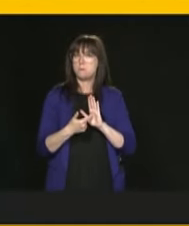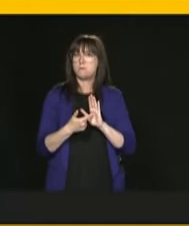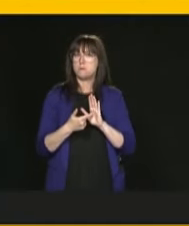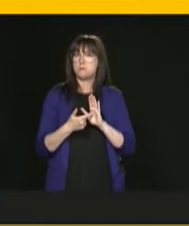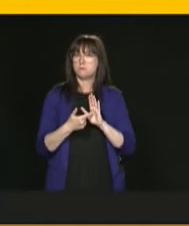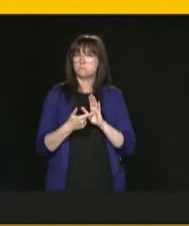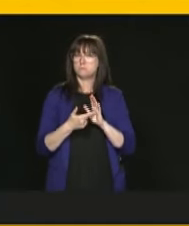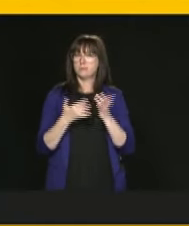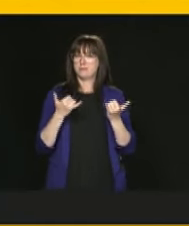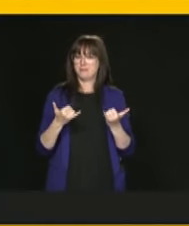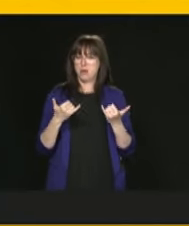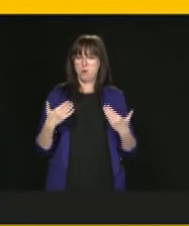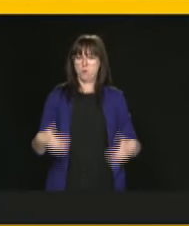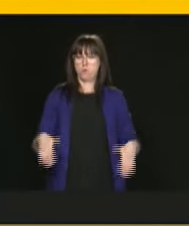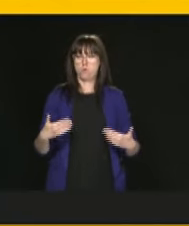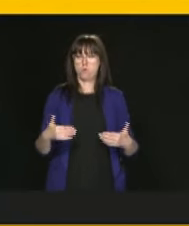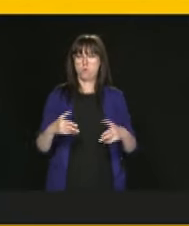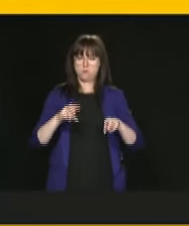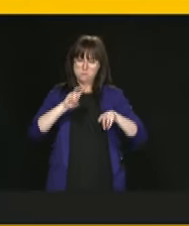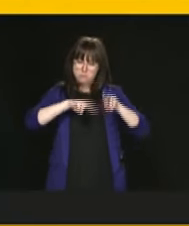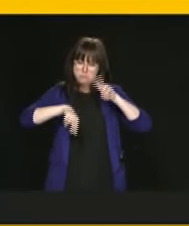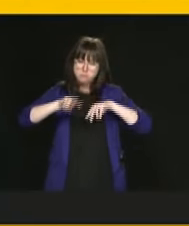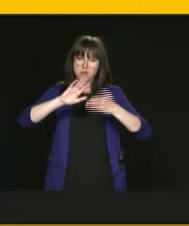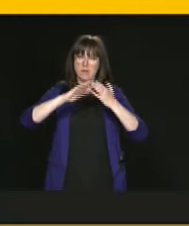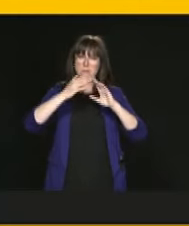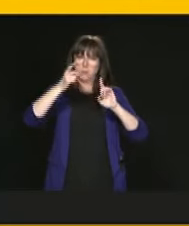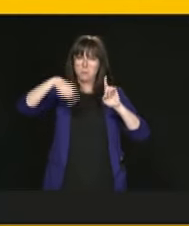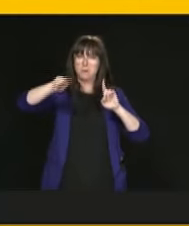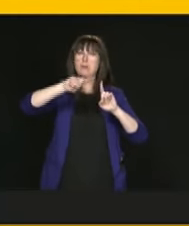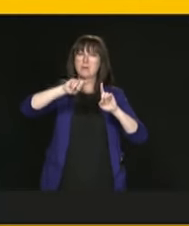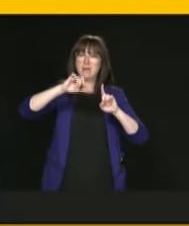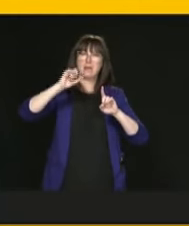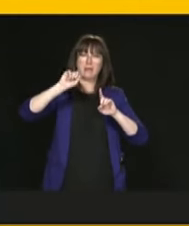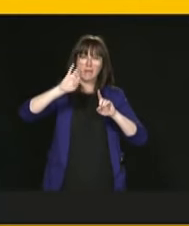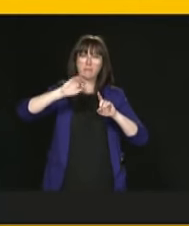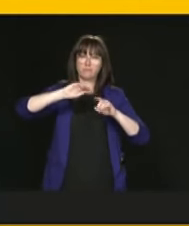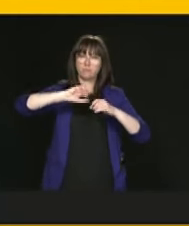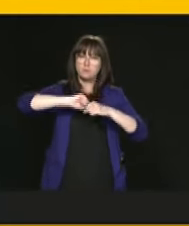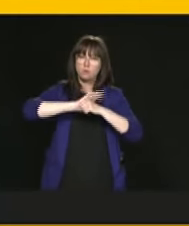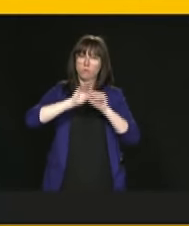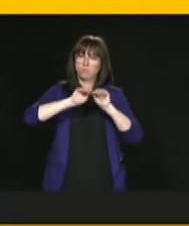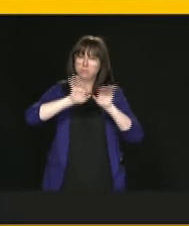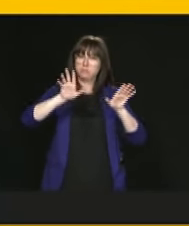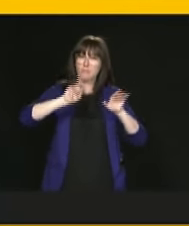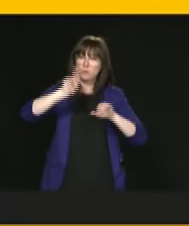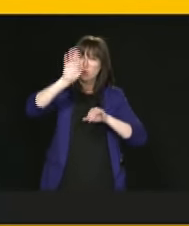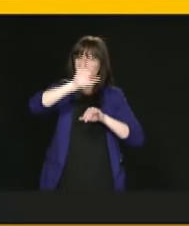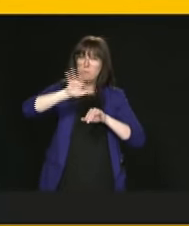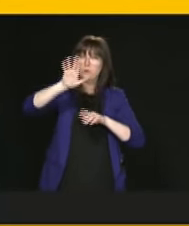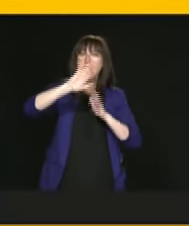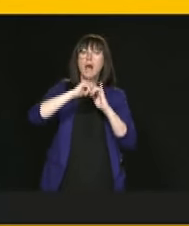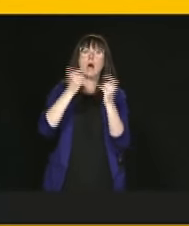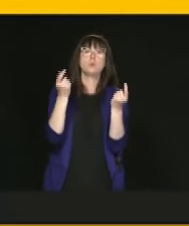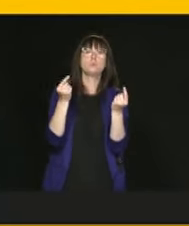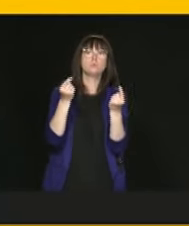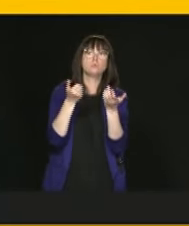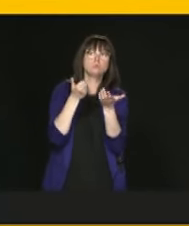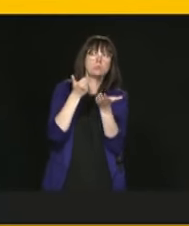those communities where there have been cases in the north. And that involved the deployment, which they have now access